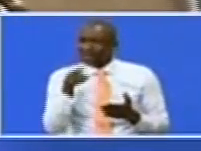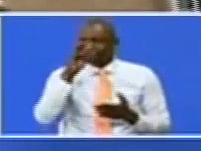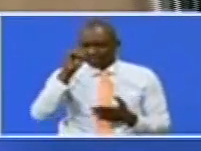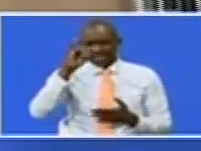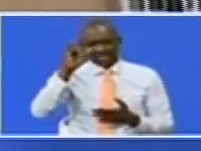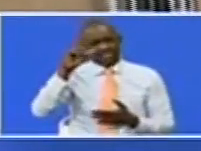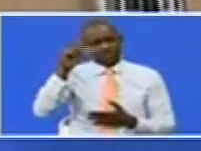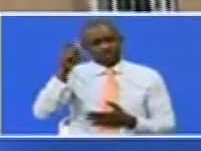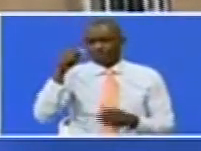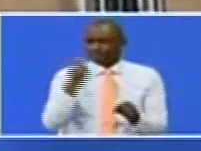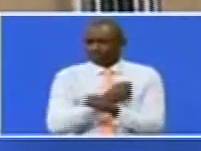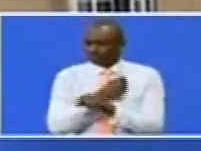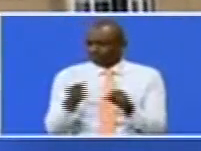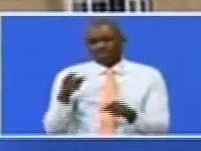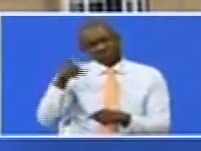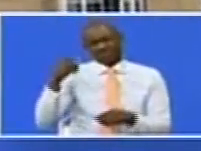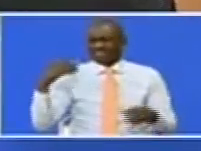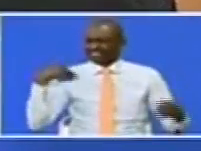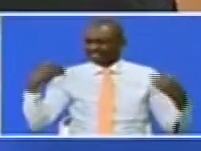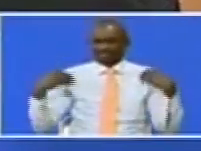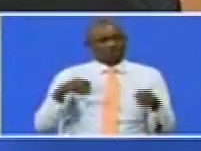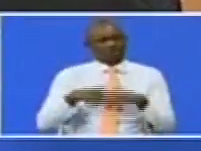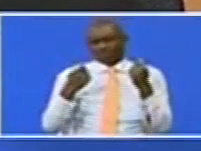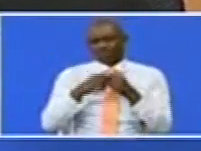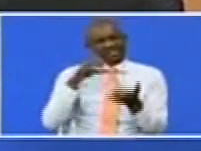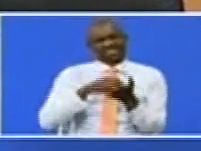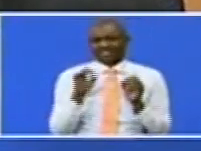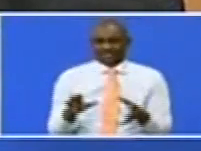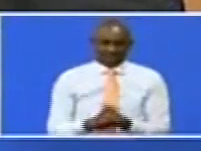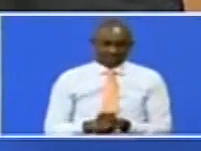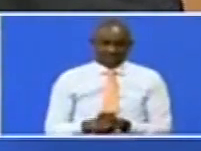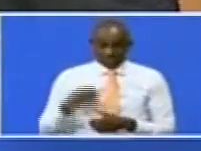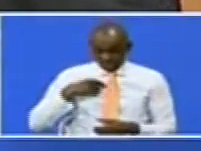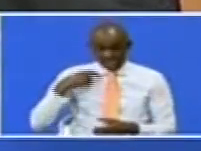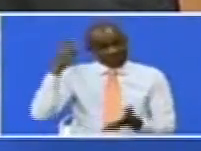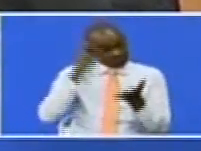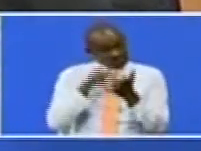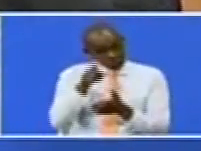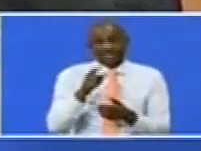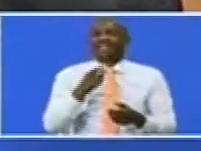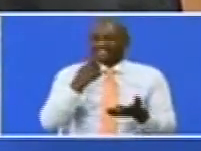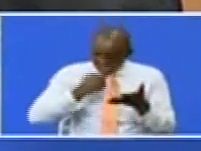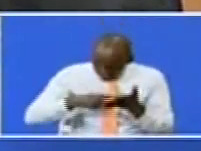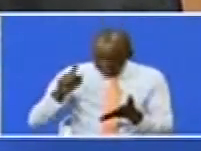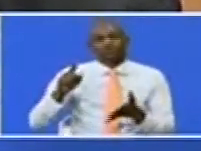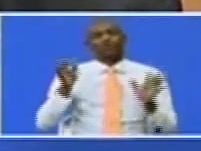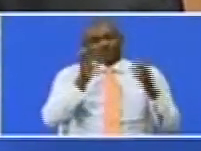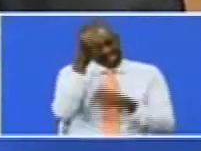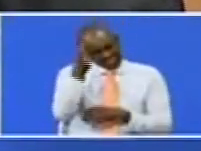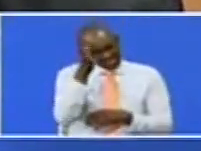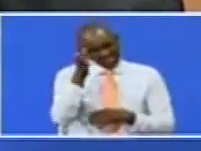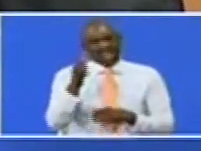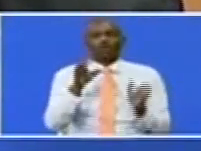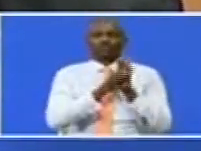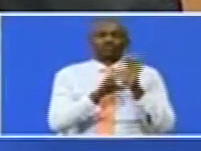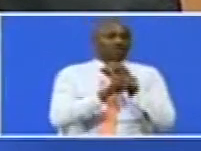removal, saying he cannot interfere with the case. Take cognizance that the right to fair hearing is embedded in our